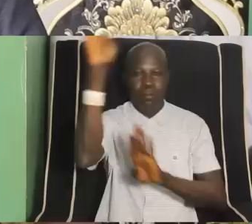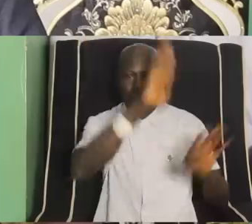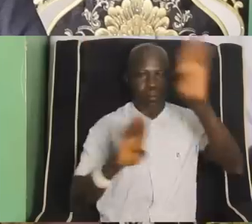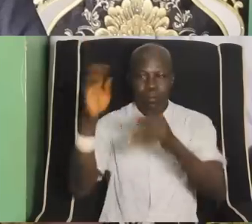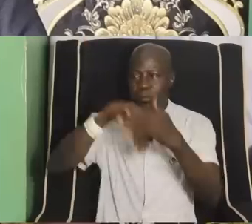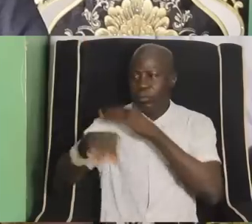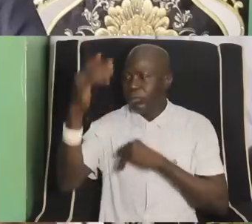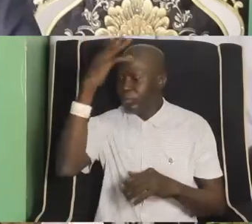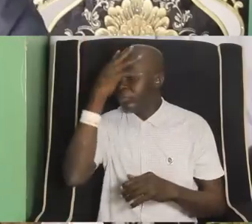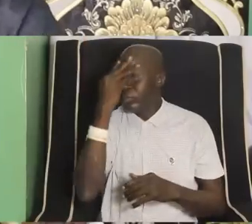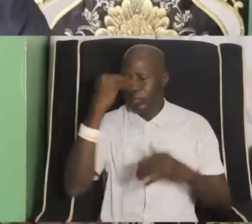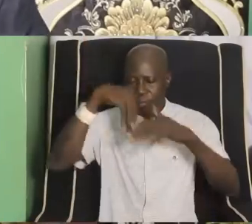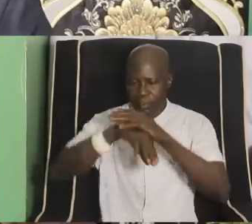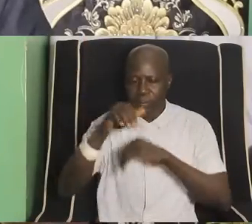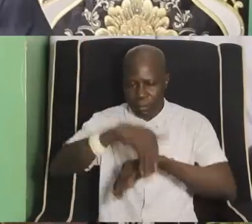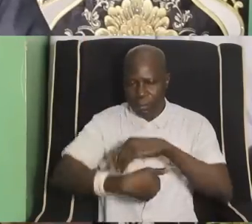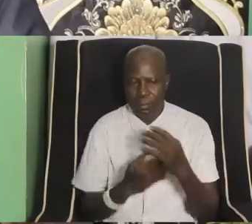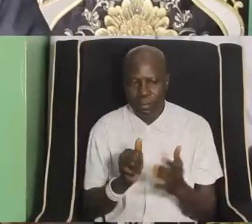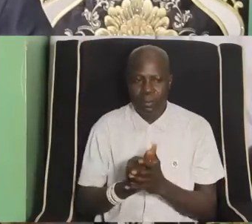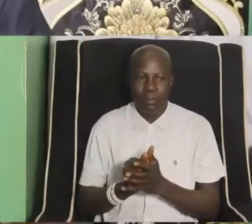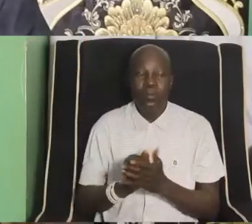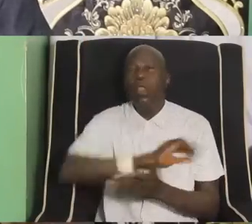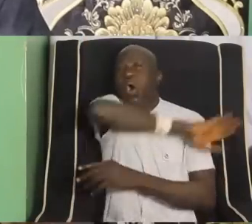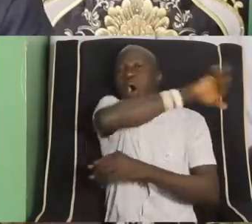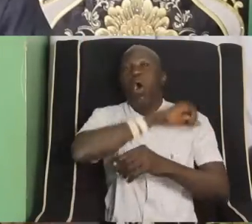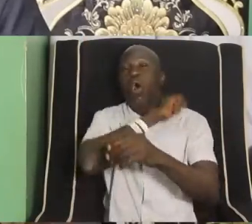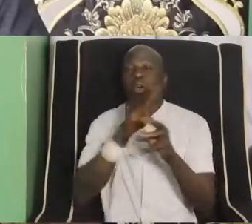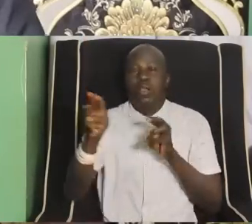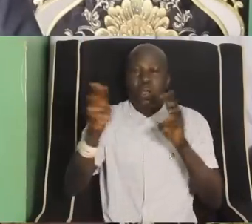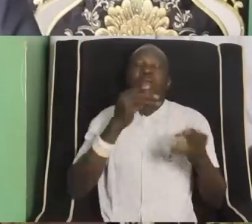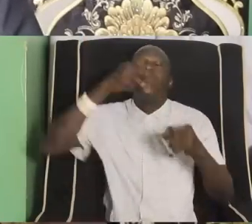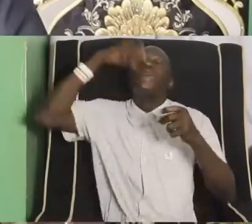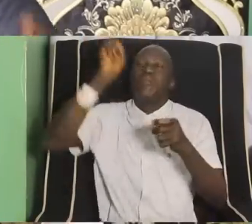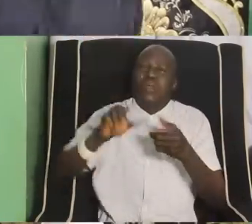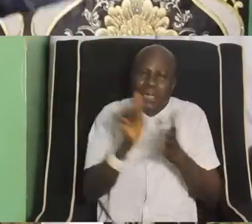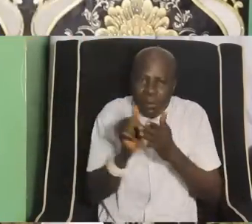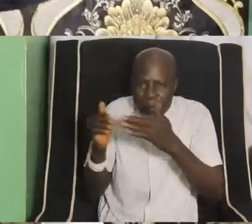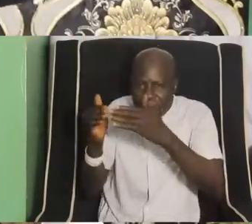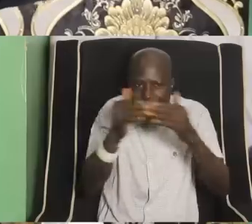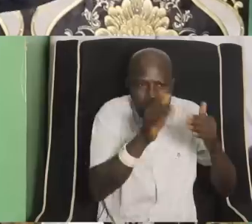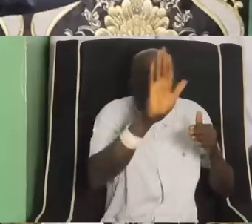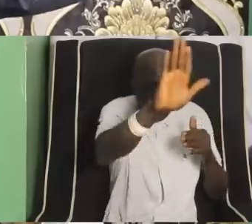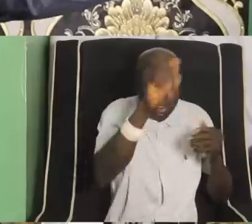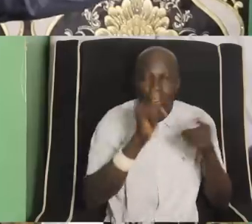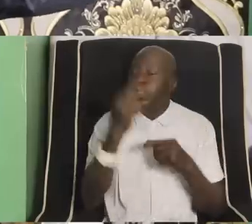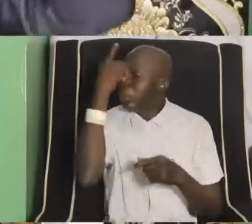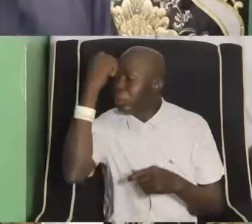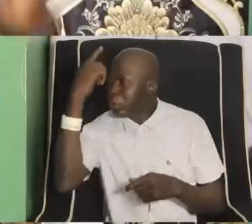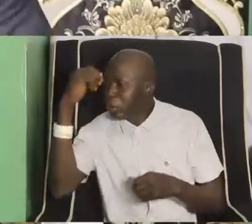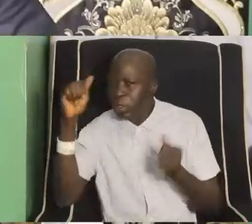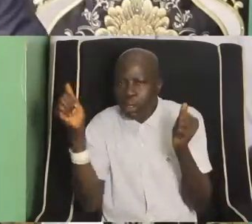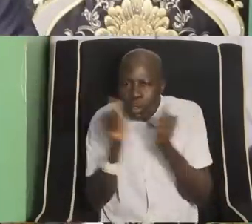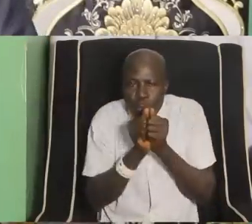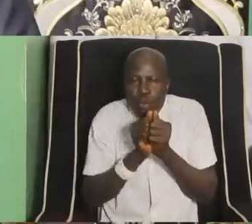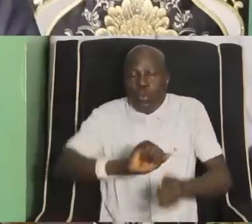all forces of the midnight. Majemu ti fi oju alaba ojagun. The covenant that rests with you in your dream. Nipa agbara eje